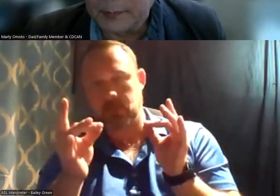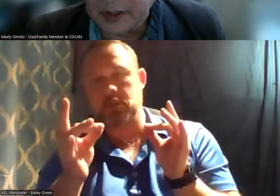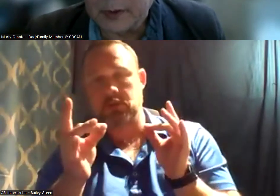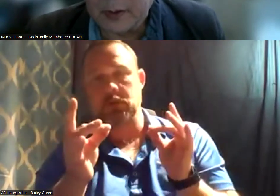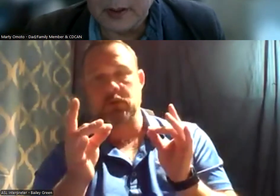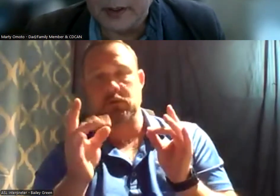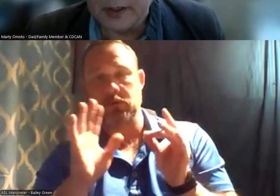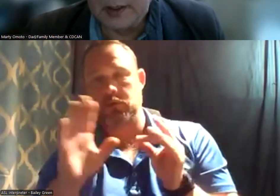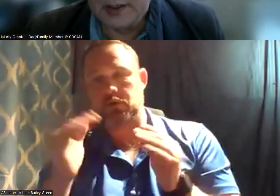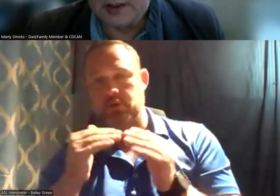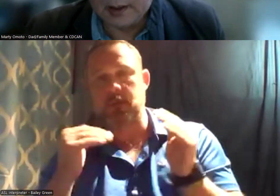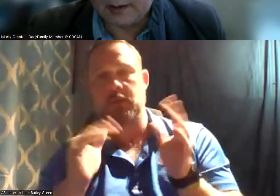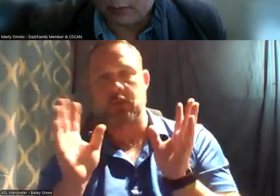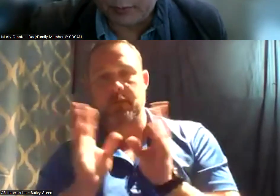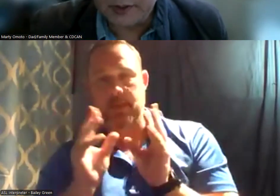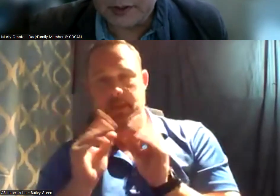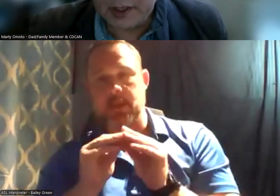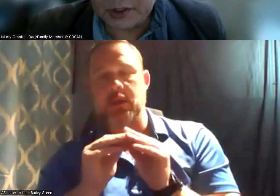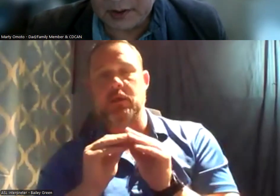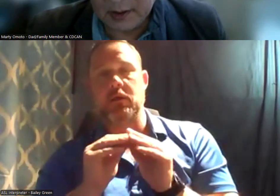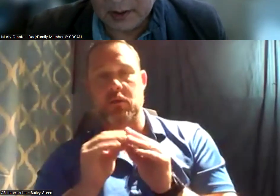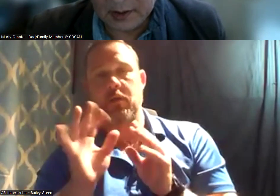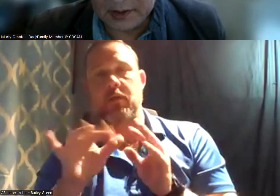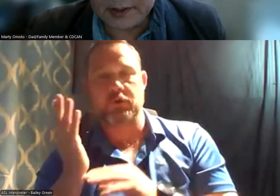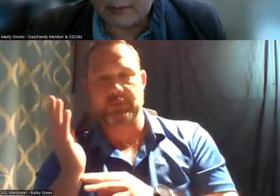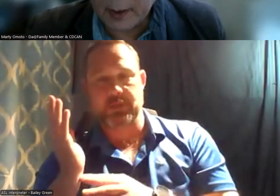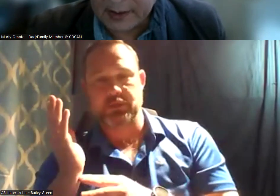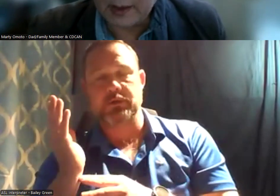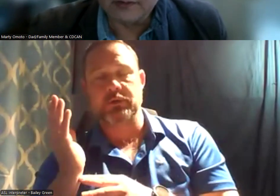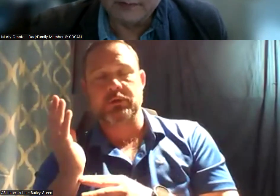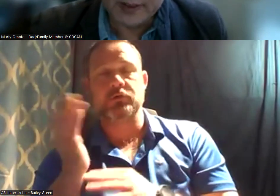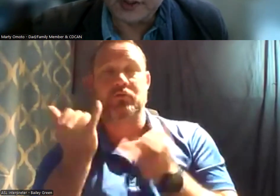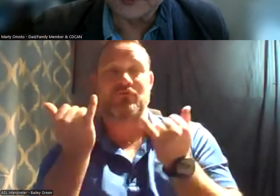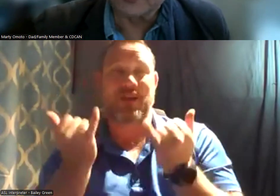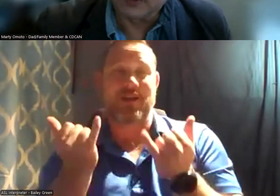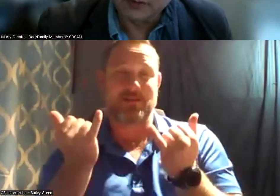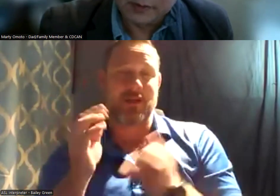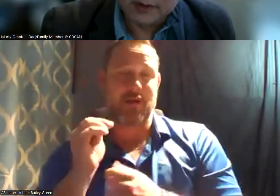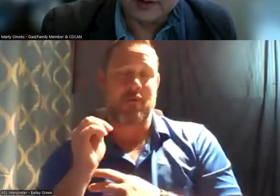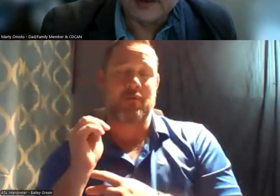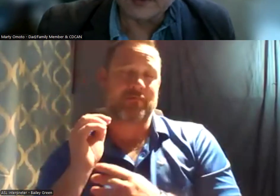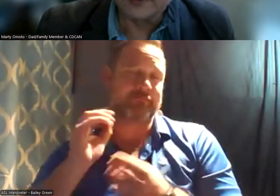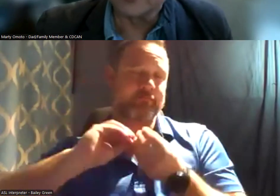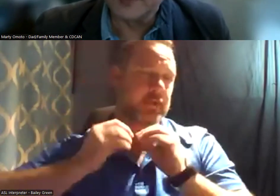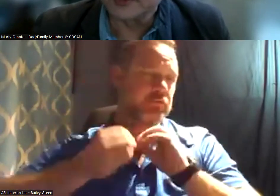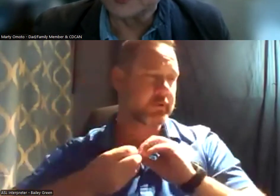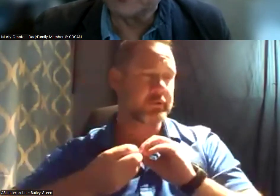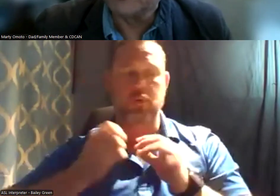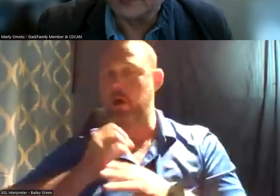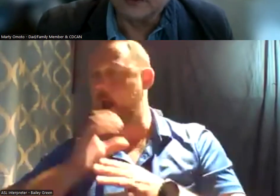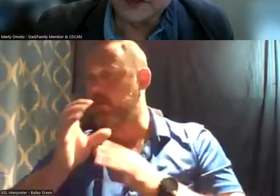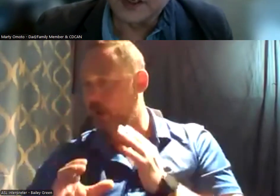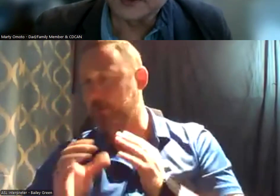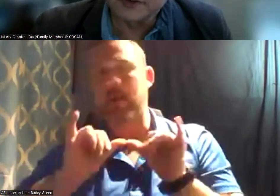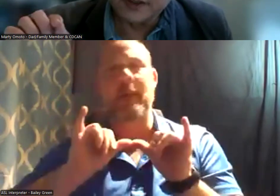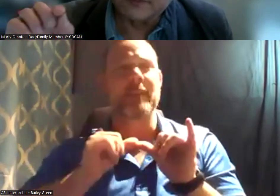your subcommittee meeting or the presentation, is that right now metrics or outcomes are measured simply